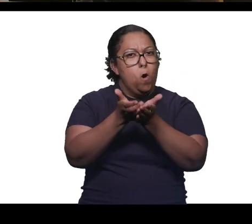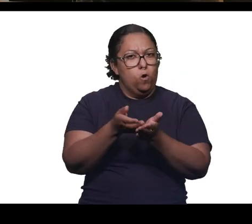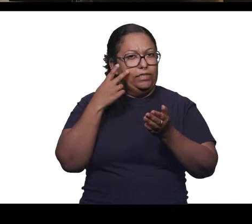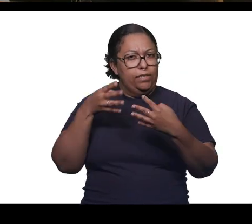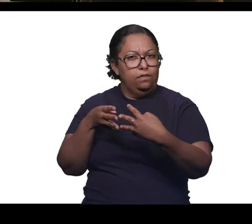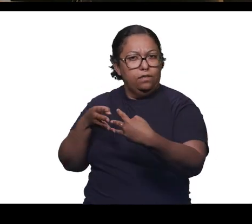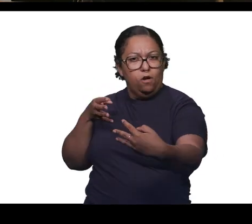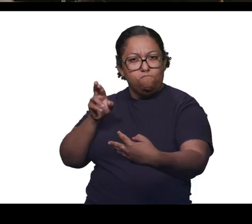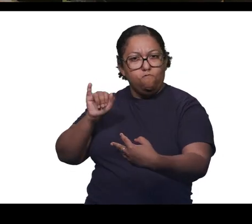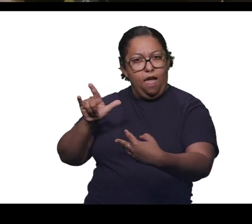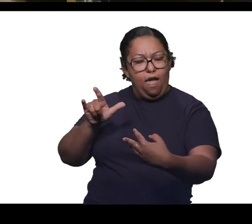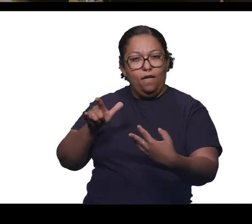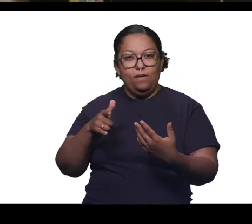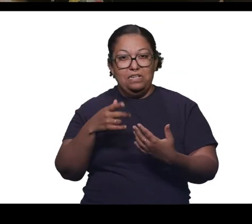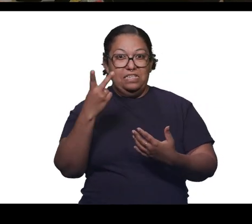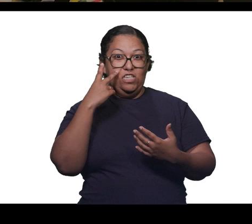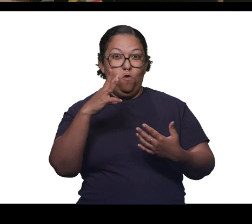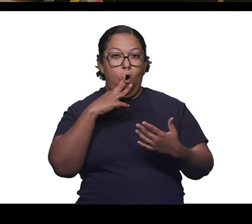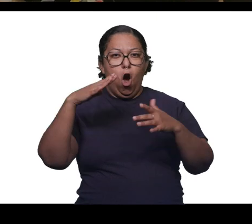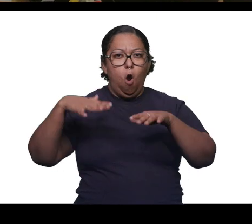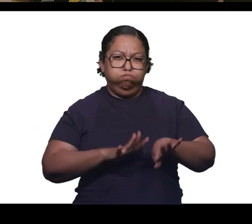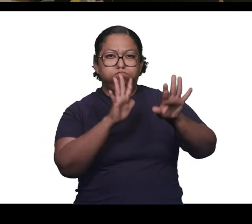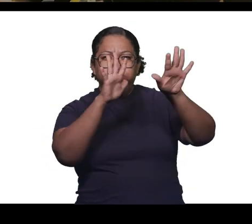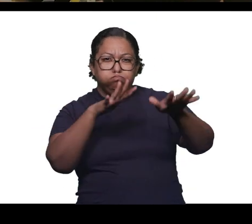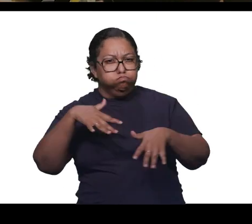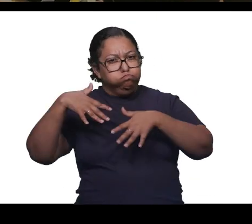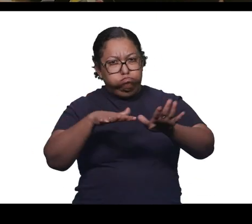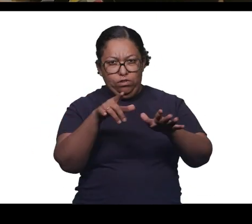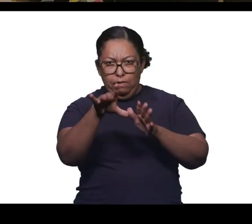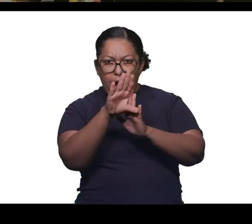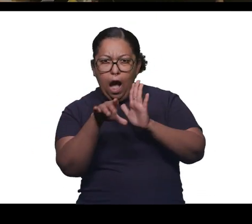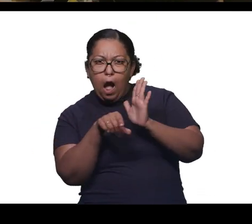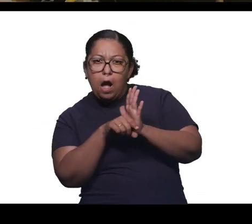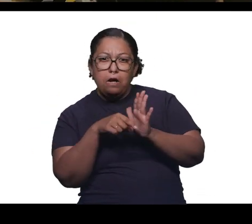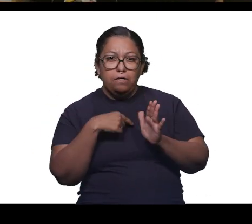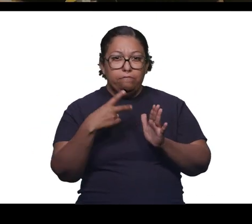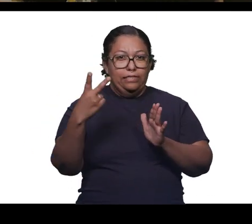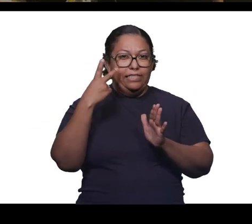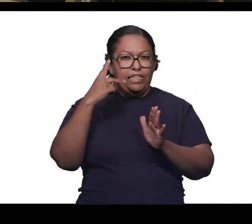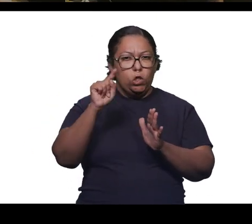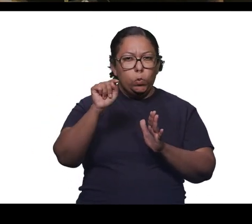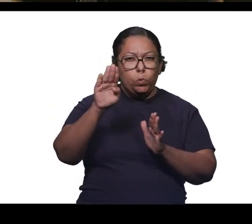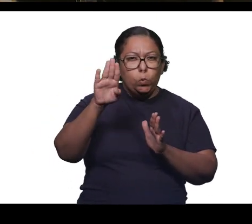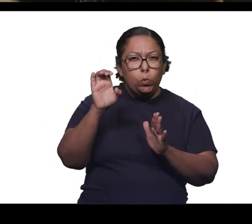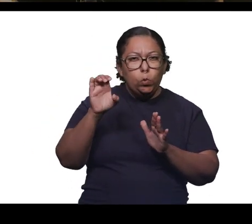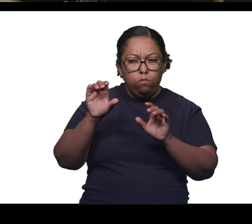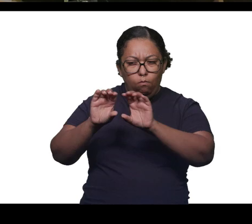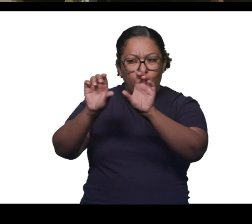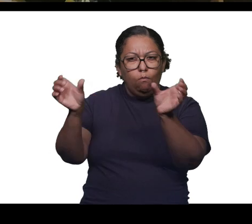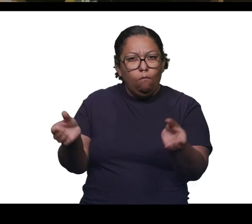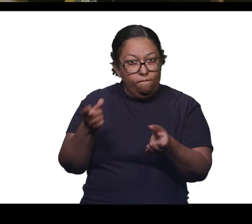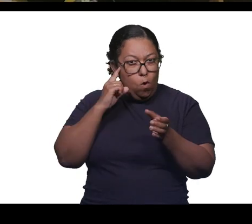the water's really choppy in the background. We have a, a a tube there, like for rescue. So all these